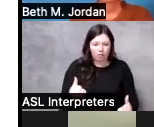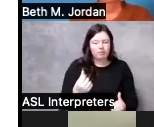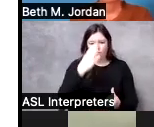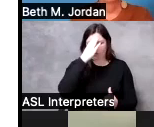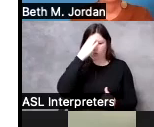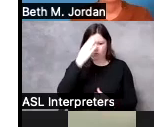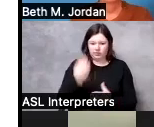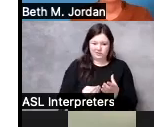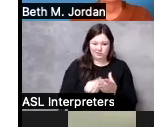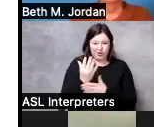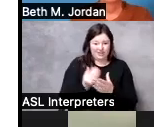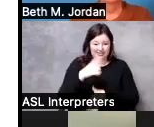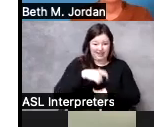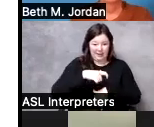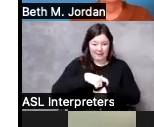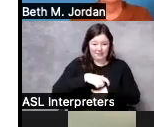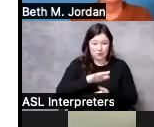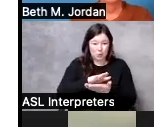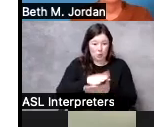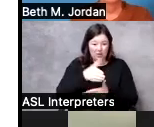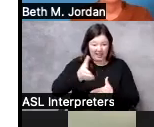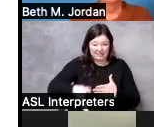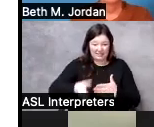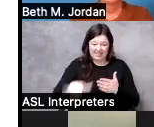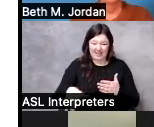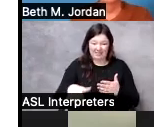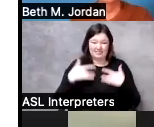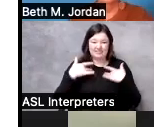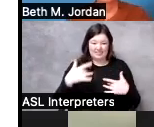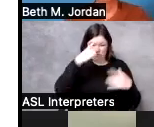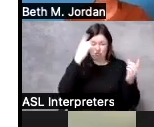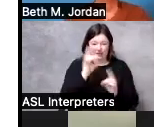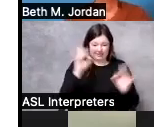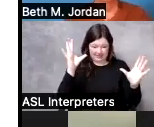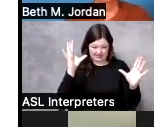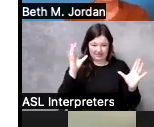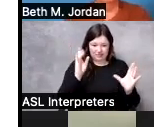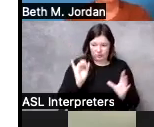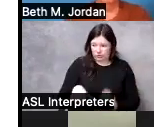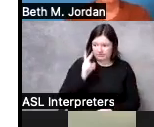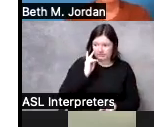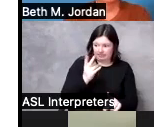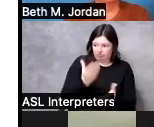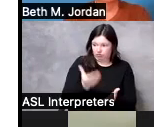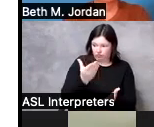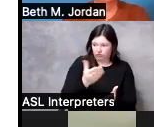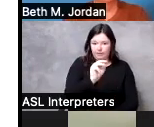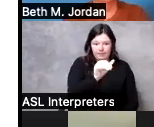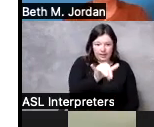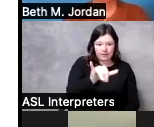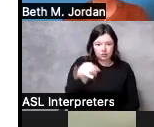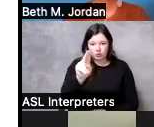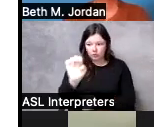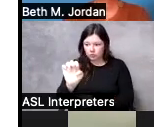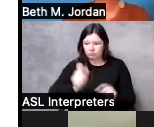a crisis. And so you see this really spike in May and June of many years across the system. So